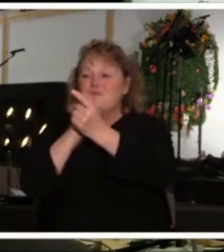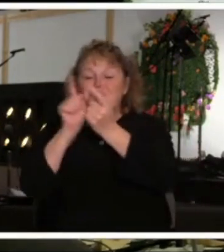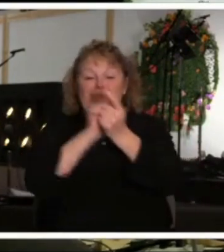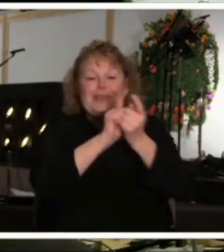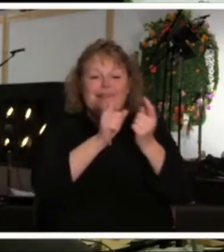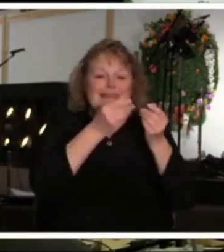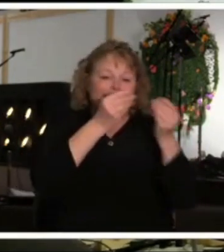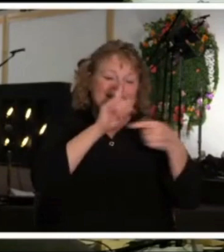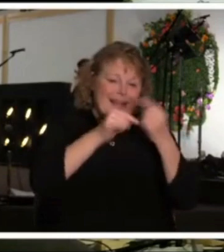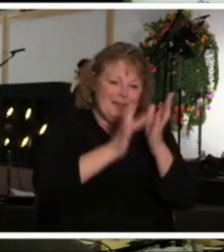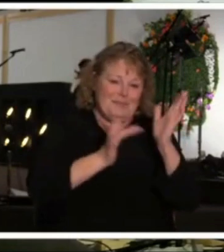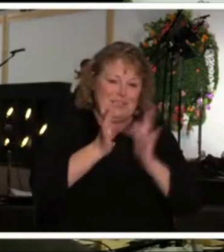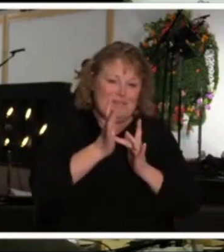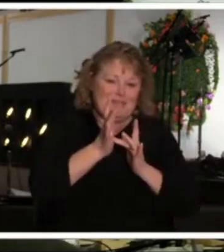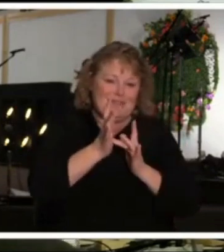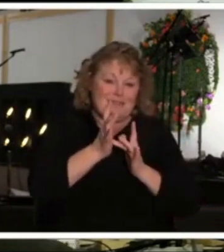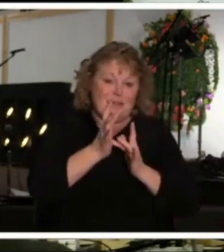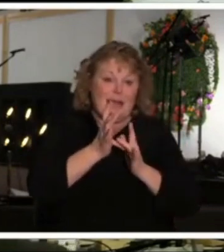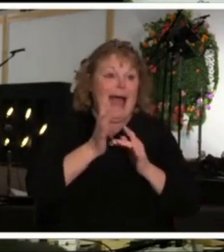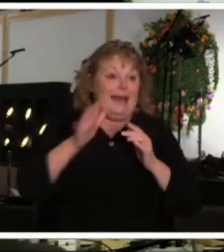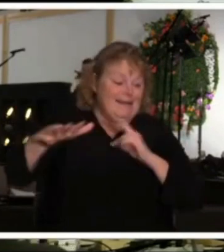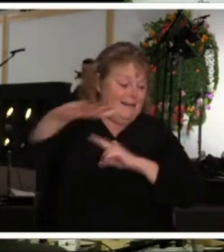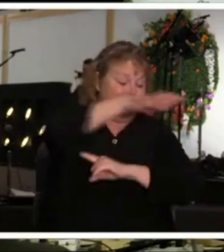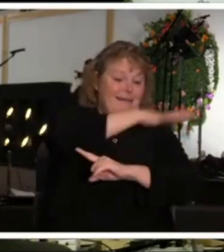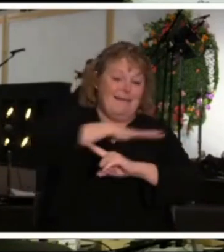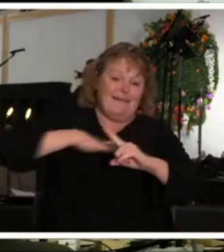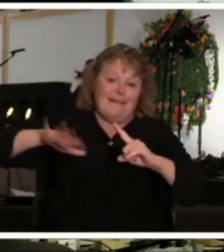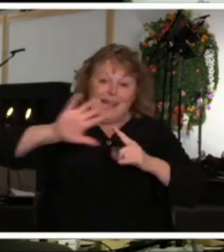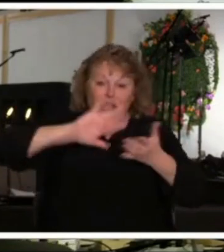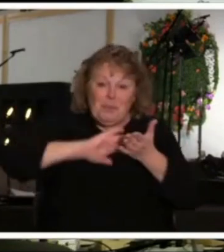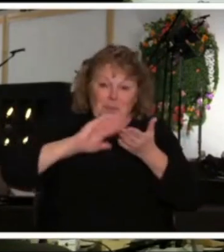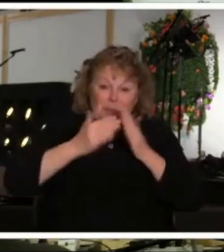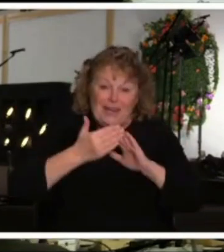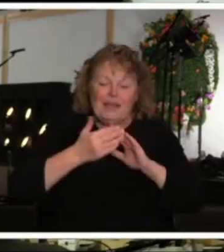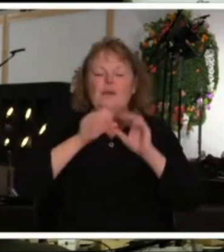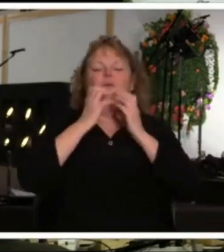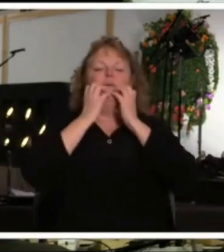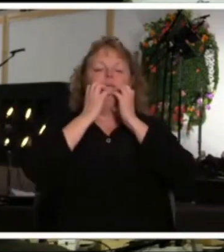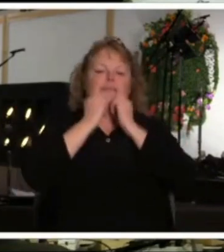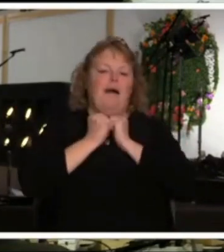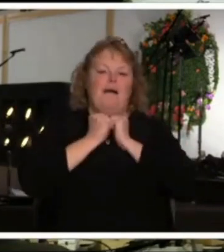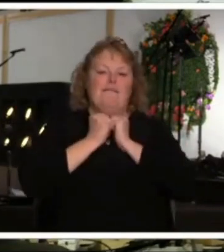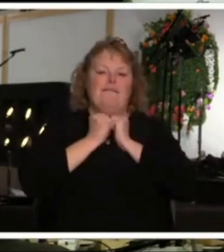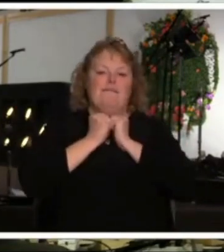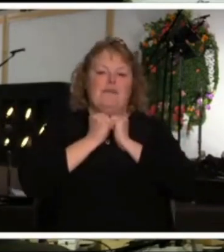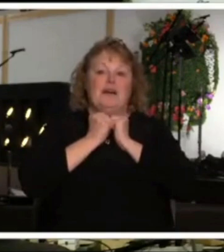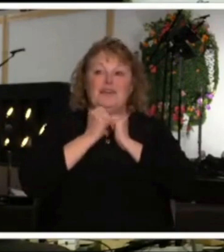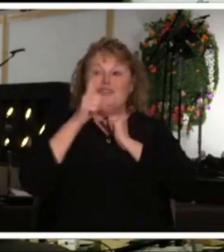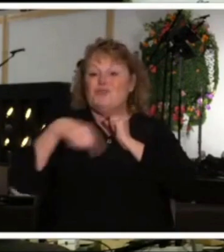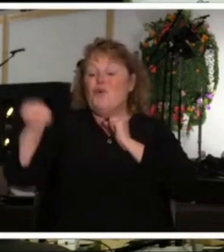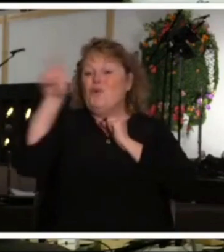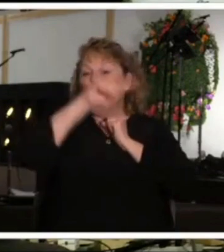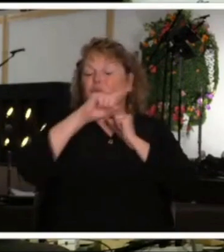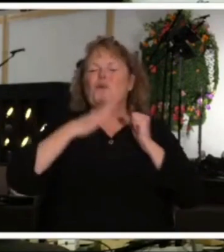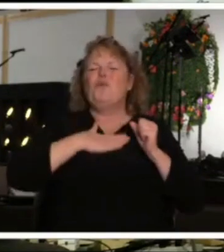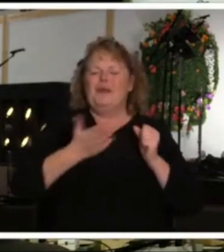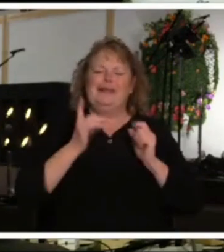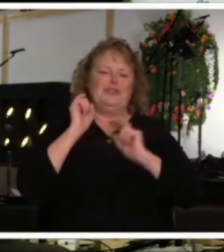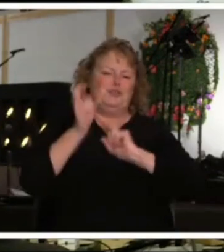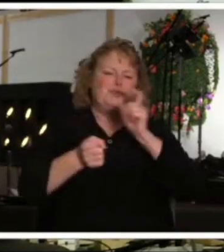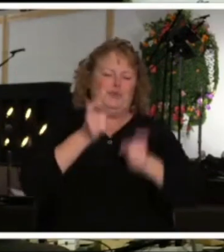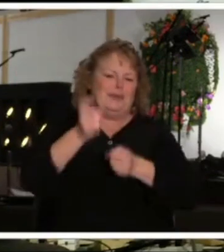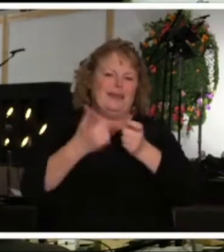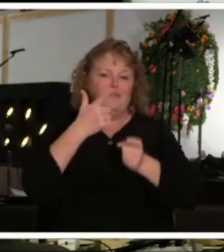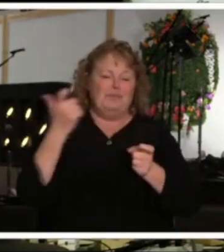we love this community. And so they are unbelievably generous because we've recognized there's a difference